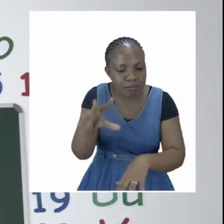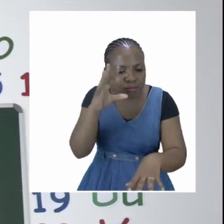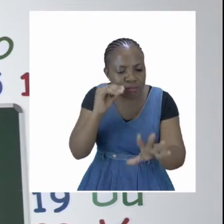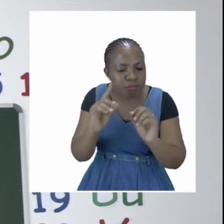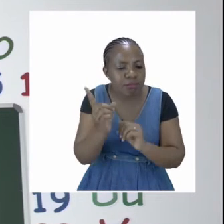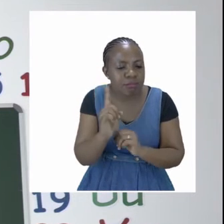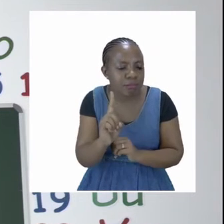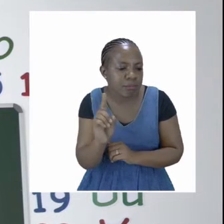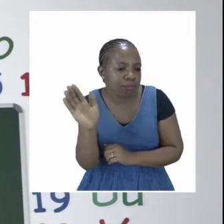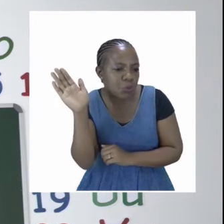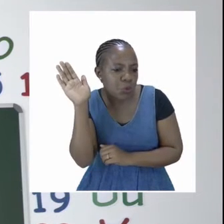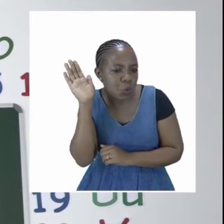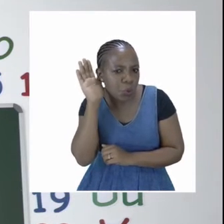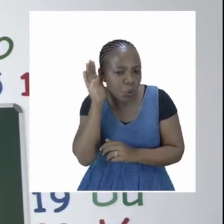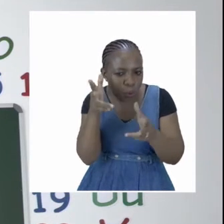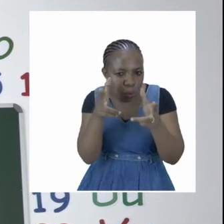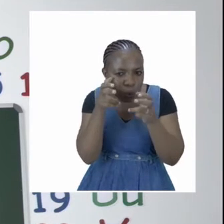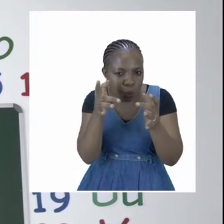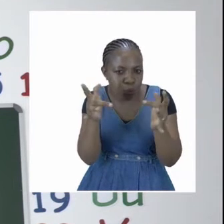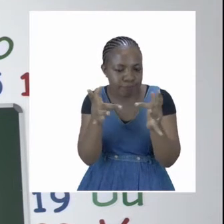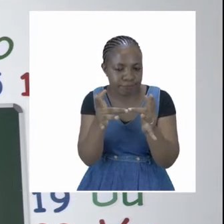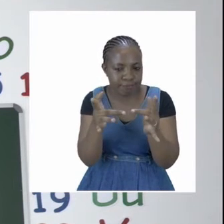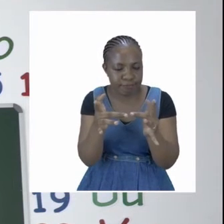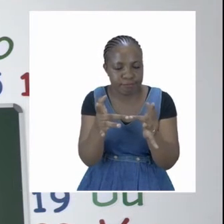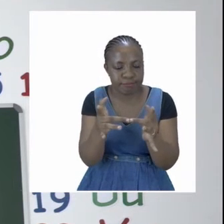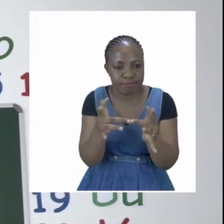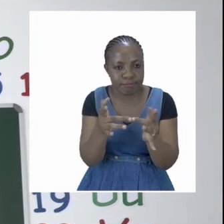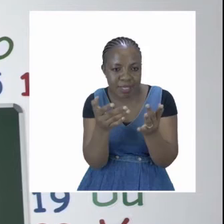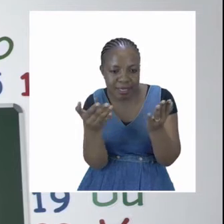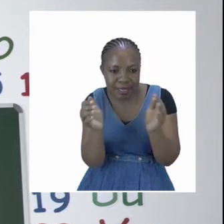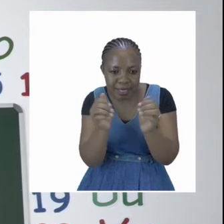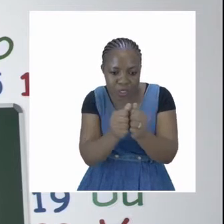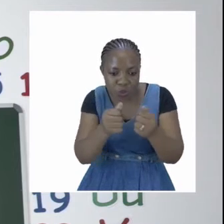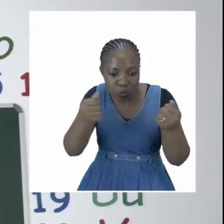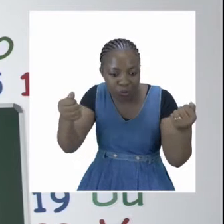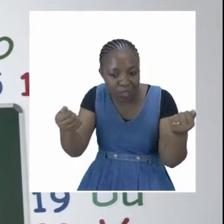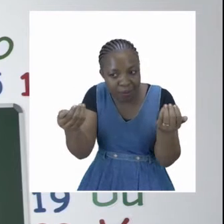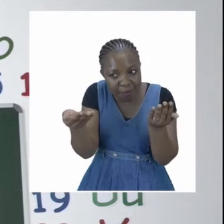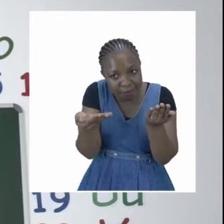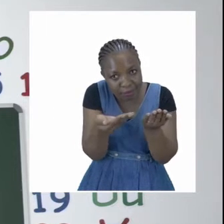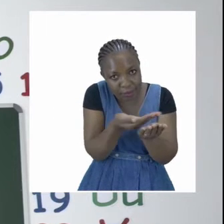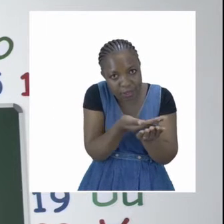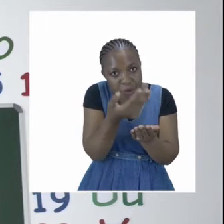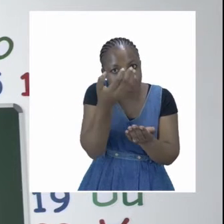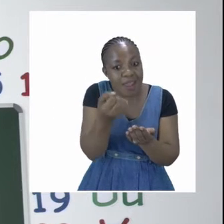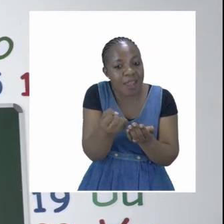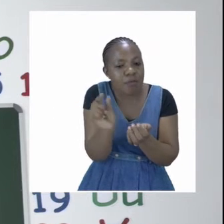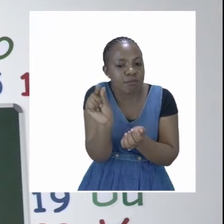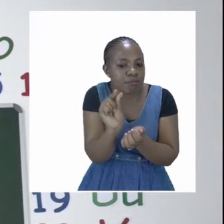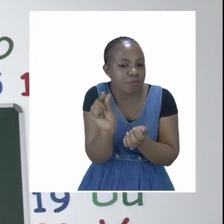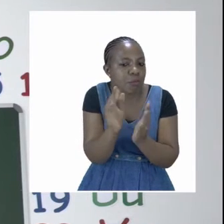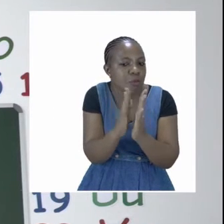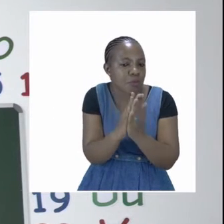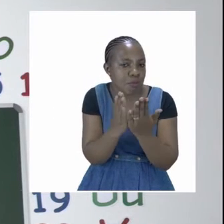or watching online. Inside the newspapers, there's an insert of the lesson